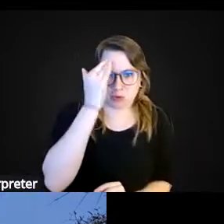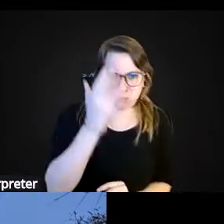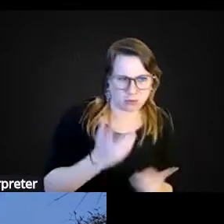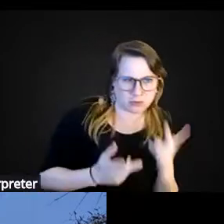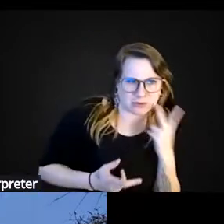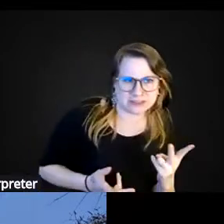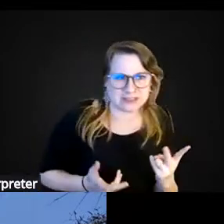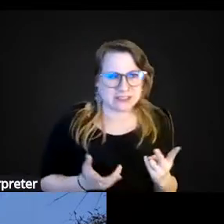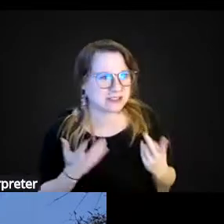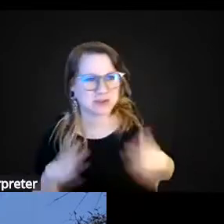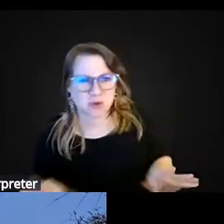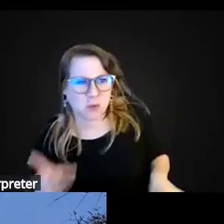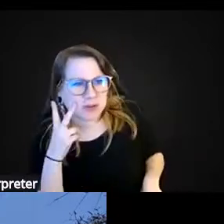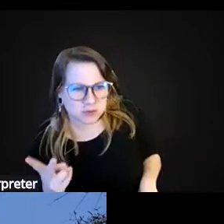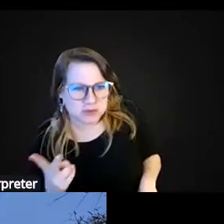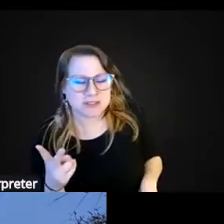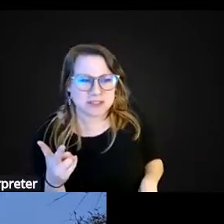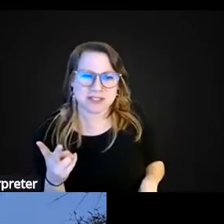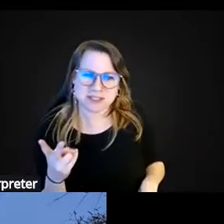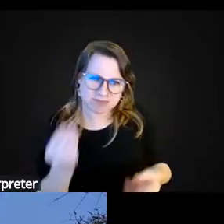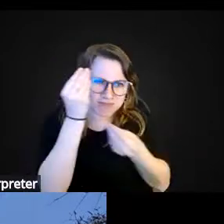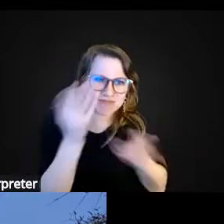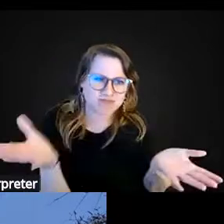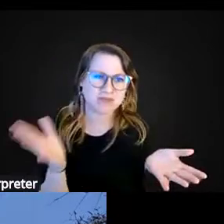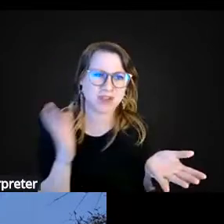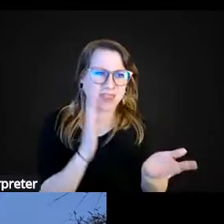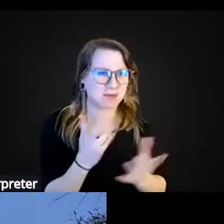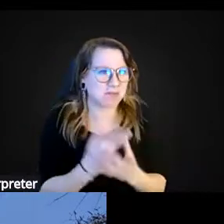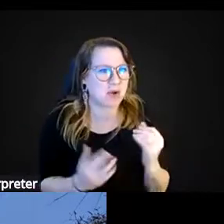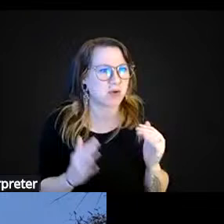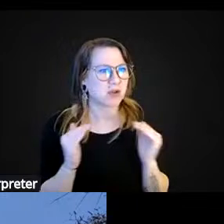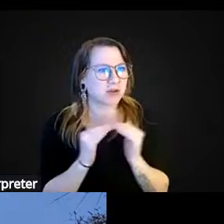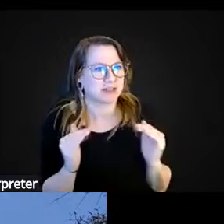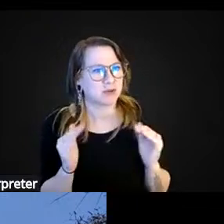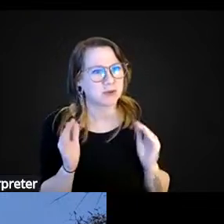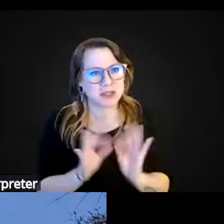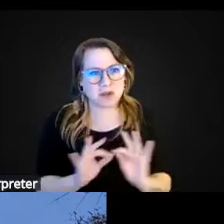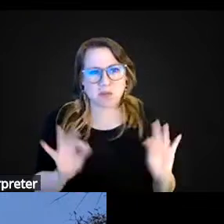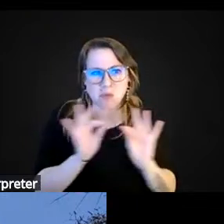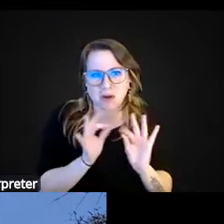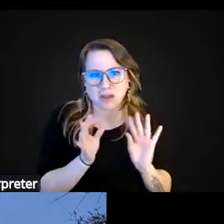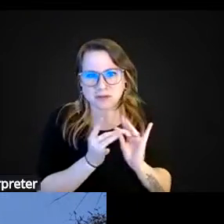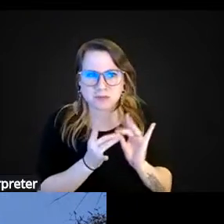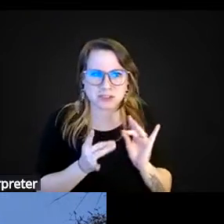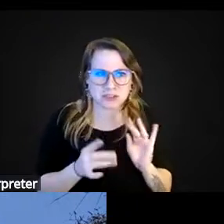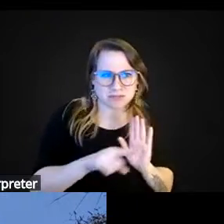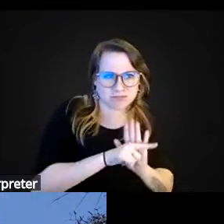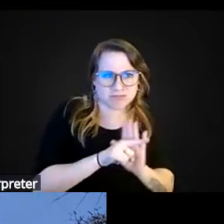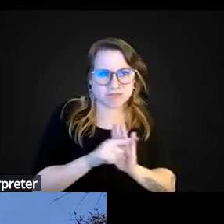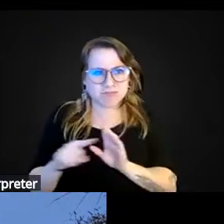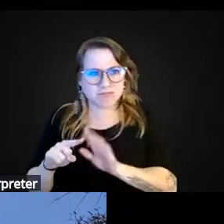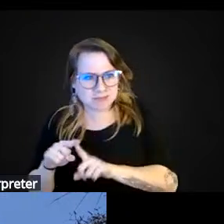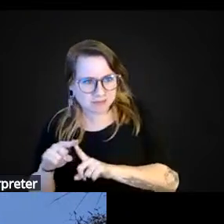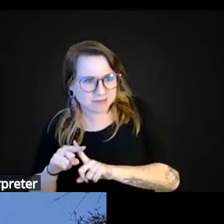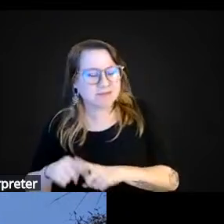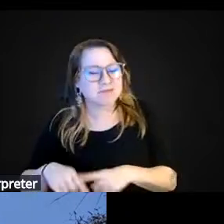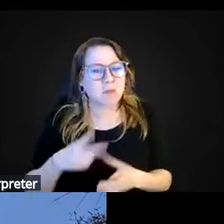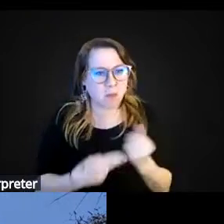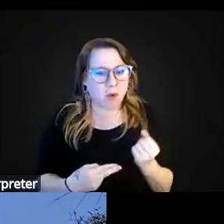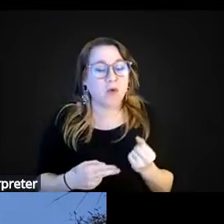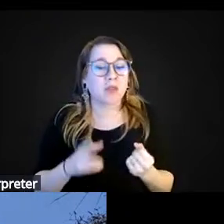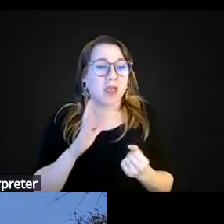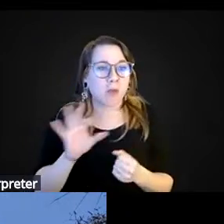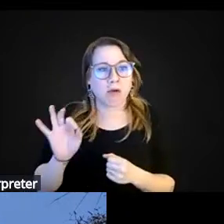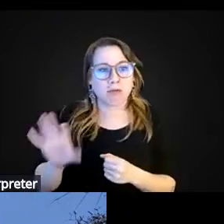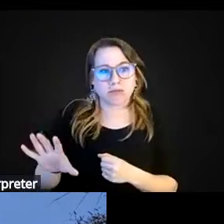there. I think it's equally as important to mention both. So I'll drop that link to the survey in a second as